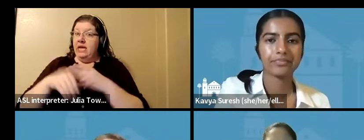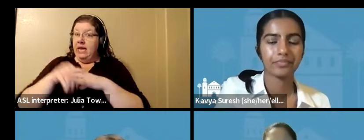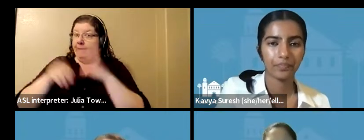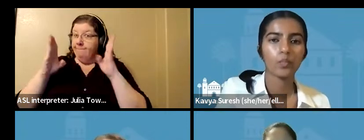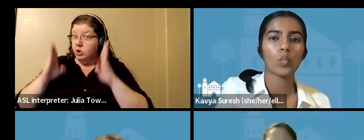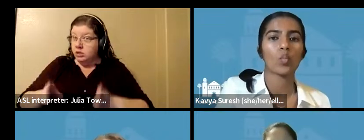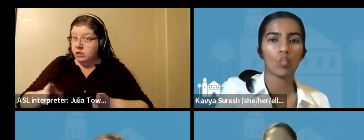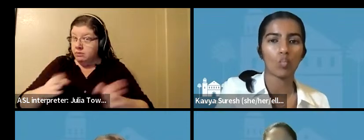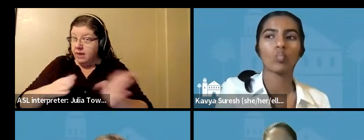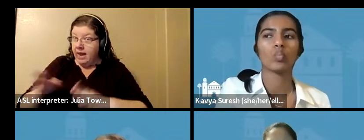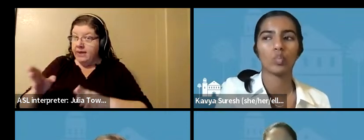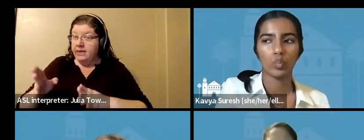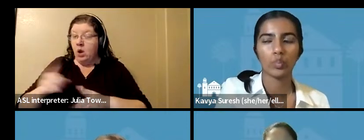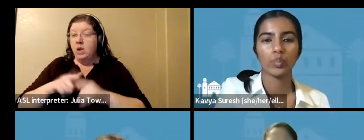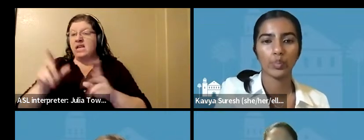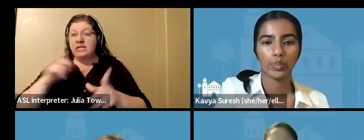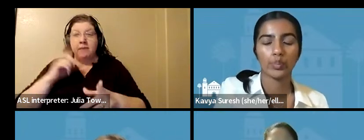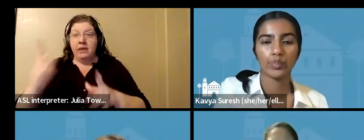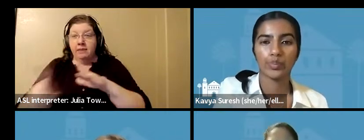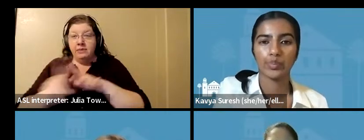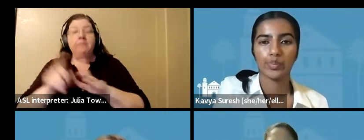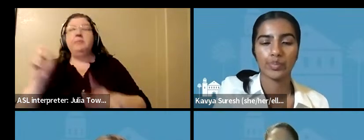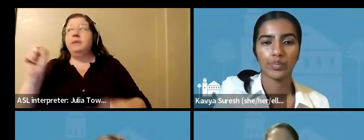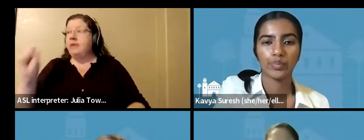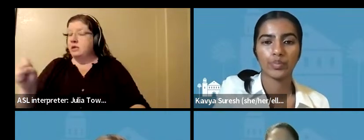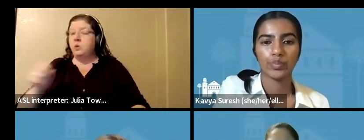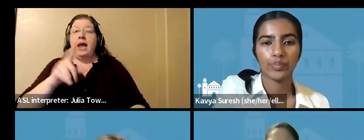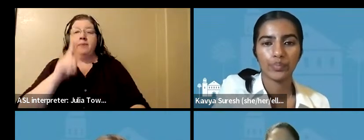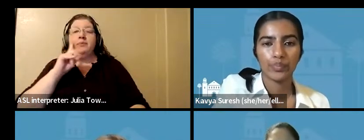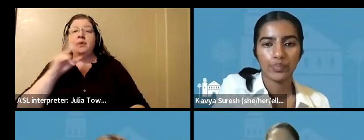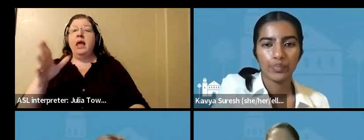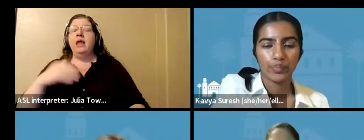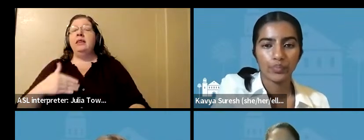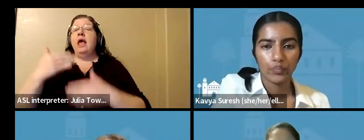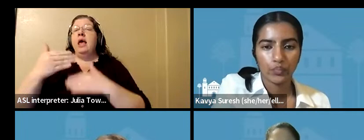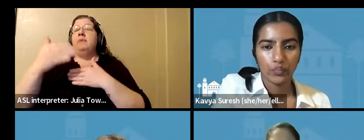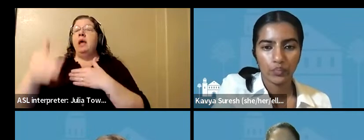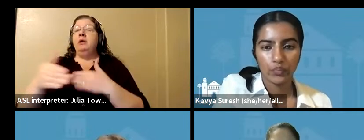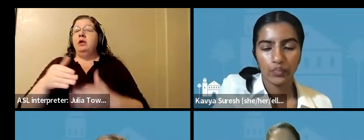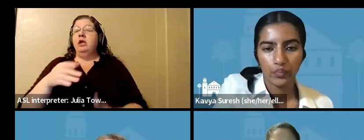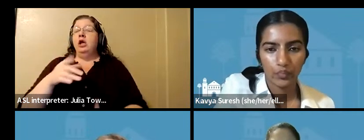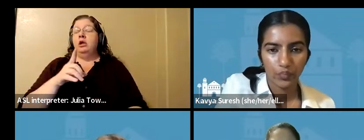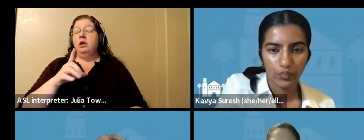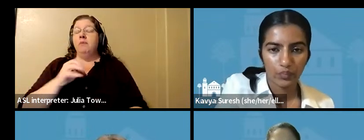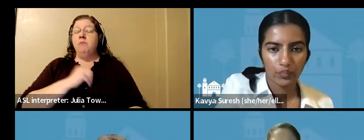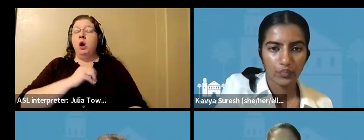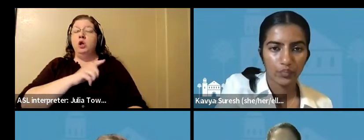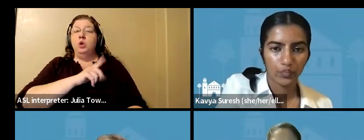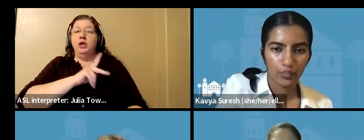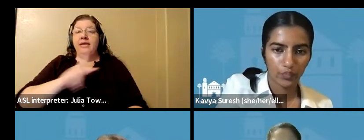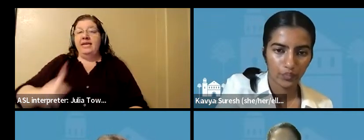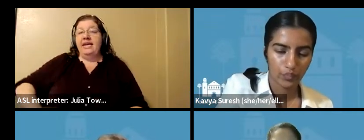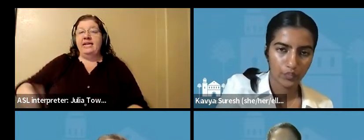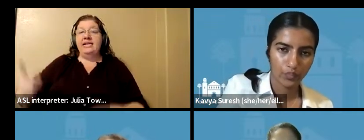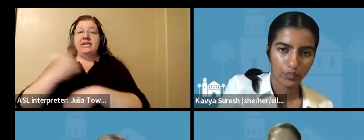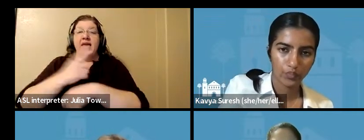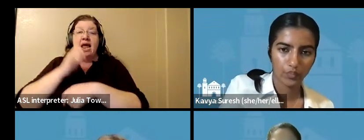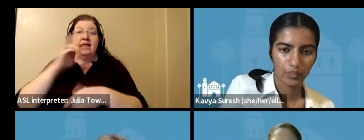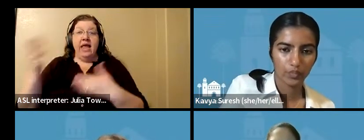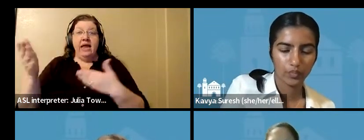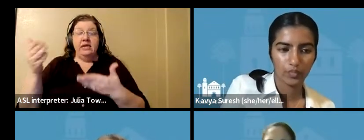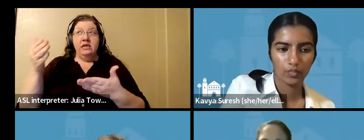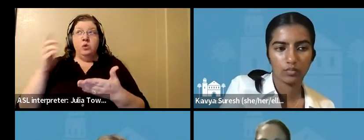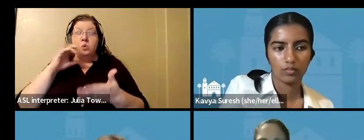okay. All right, so I understand moving. We have the upcoming the Martin Luther King Day that's coming up that we'll